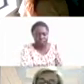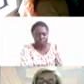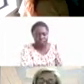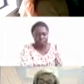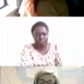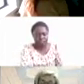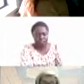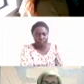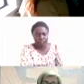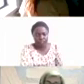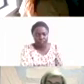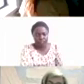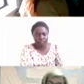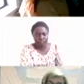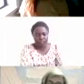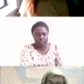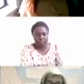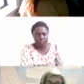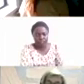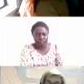see.